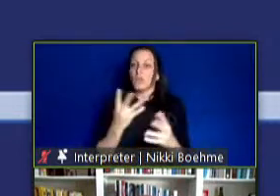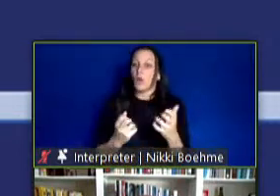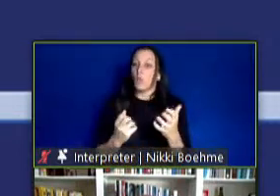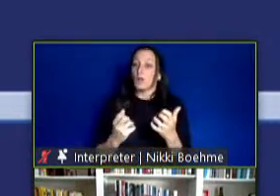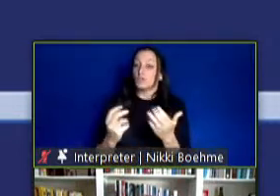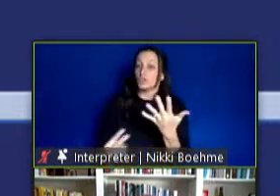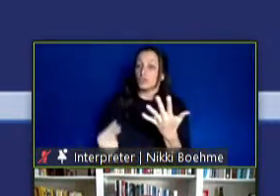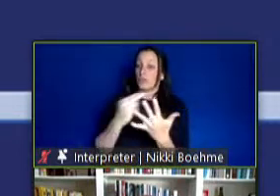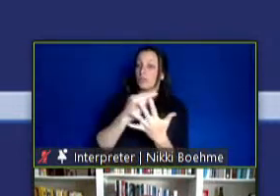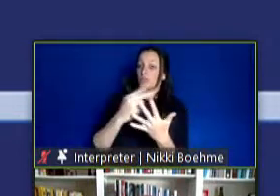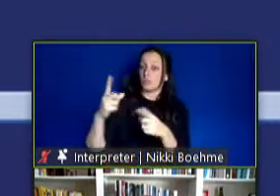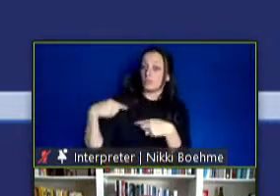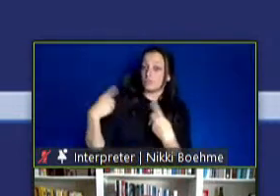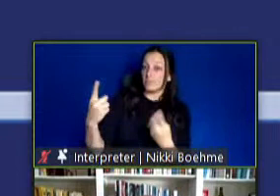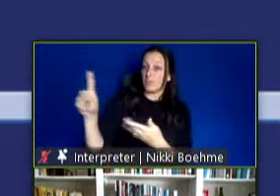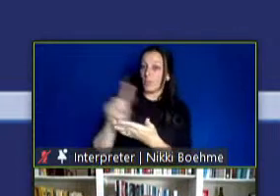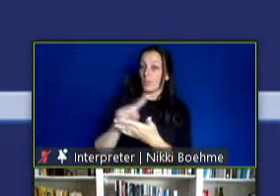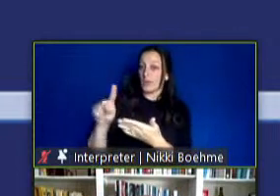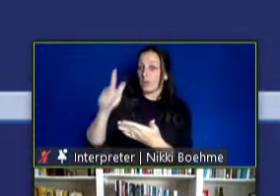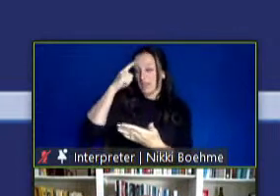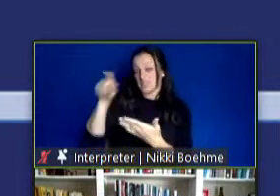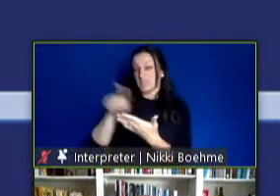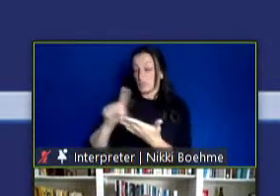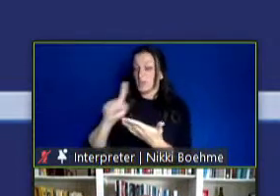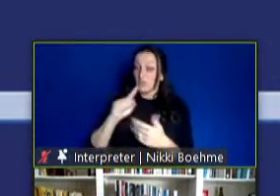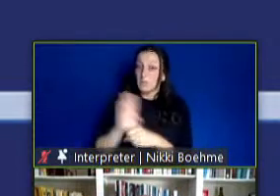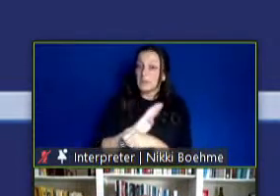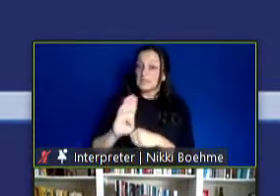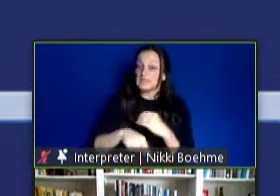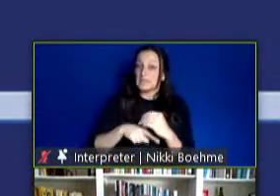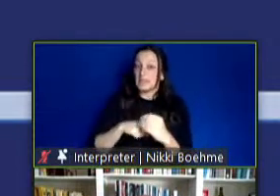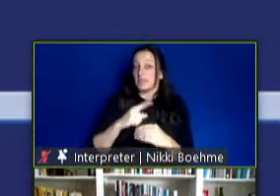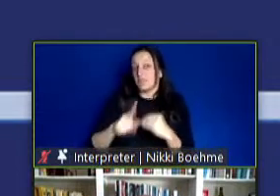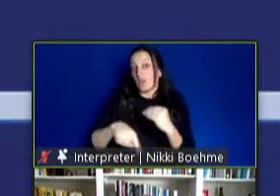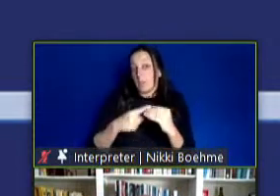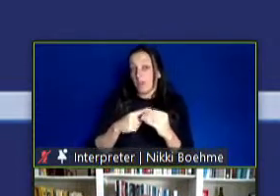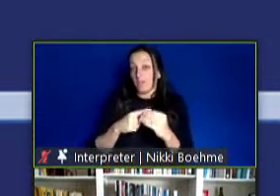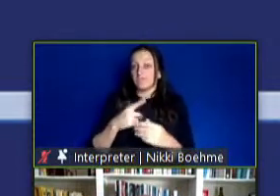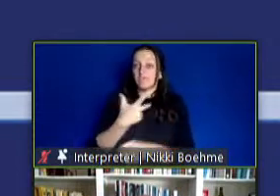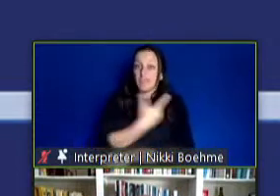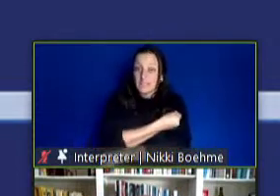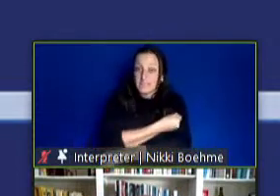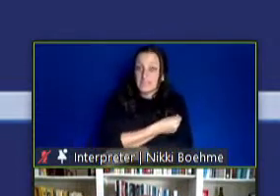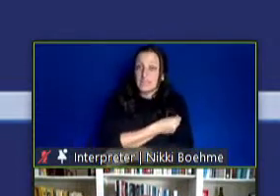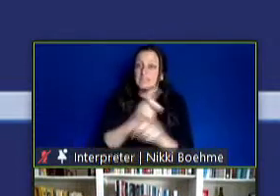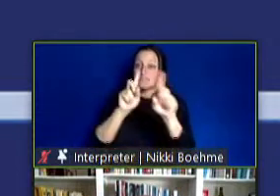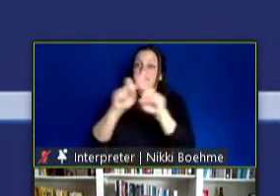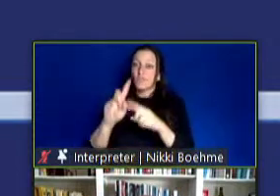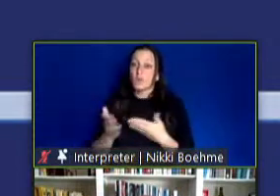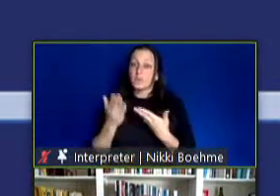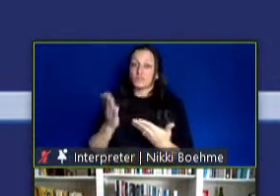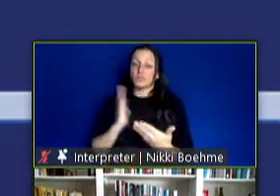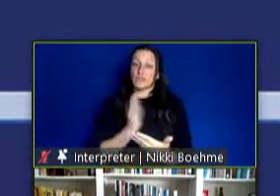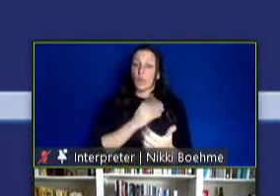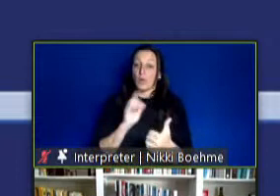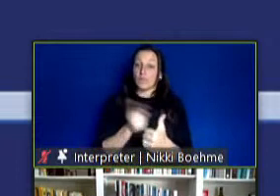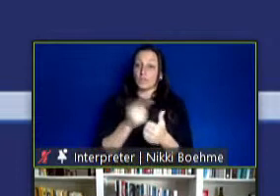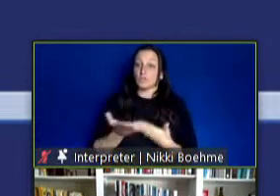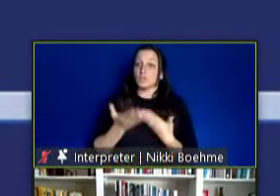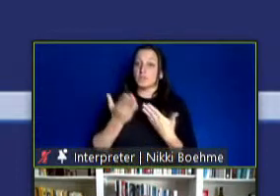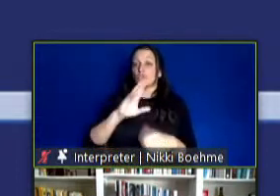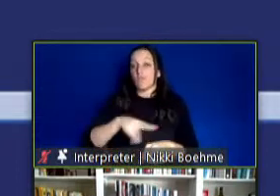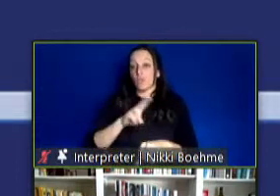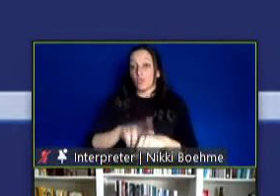been a busy week when it comes to vaccines and vaccine recommendations. Our first recommendations came, of course,